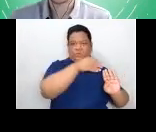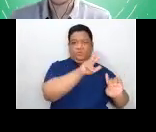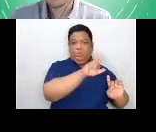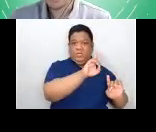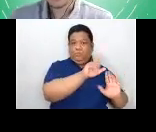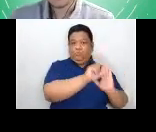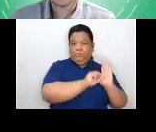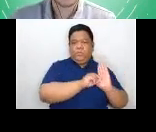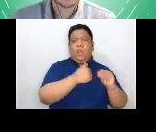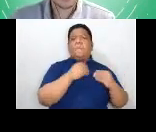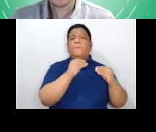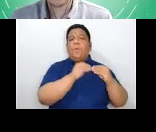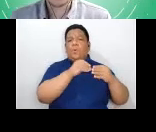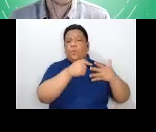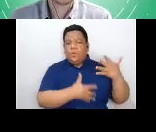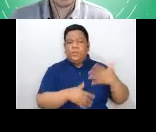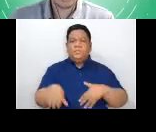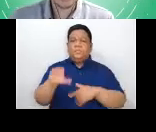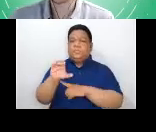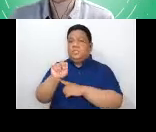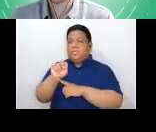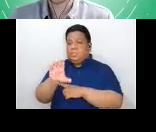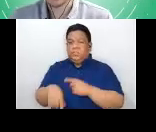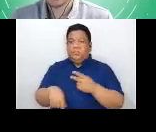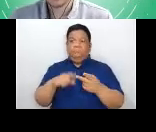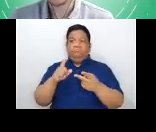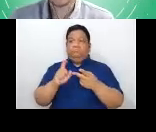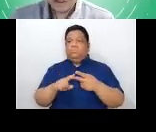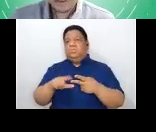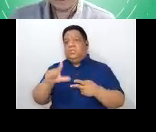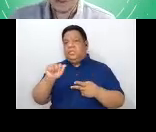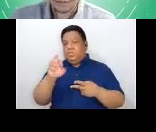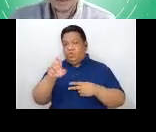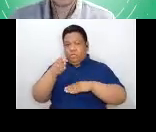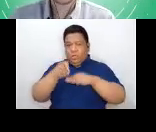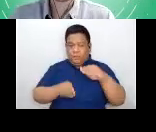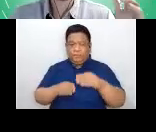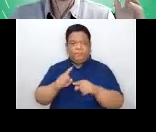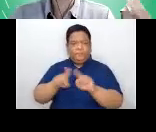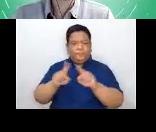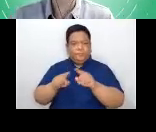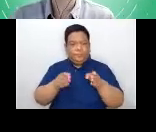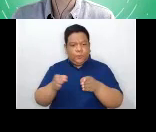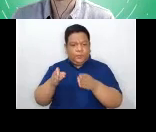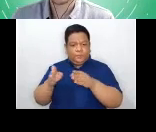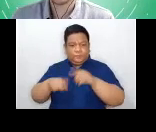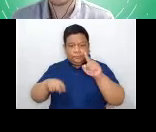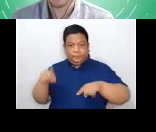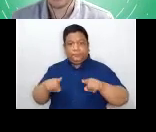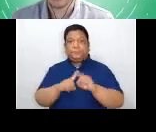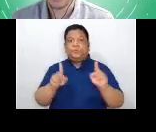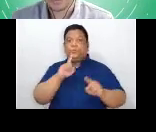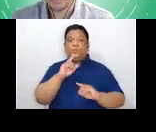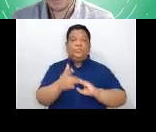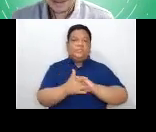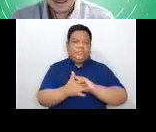more. You've got CNC routers, CNC millers, even laser cutters, all different forms, but are also digital